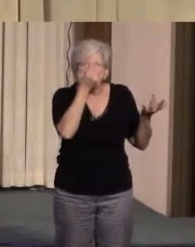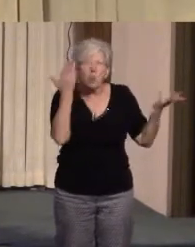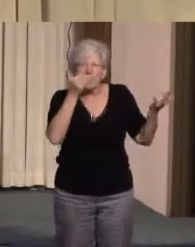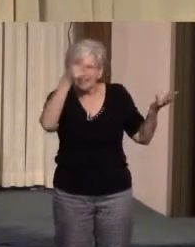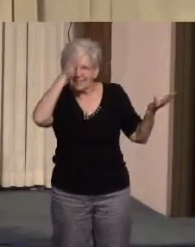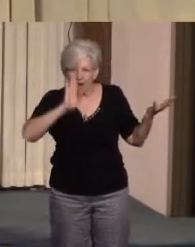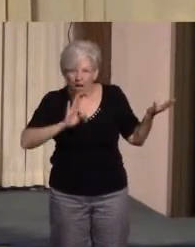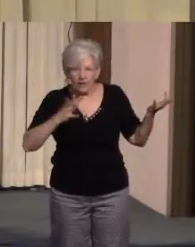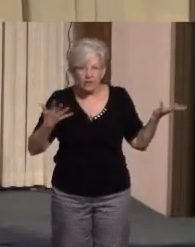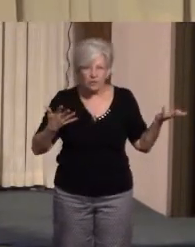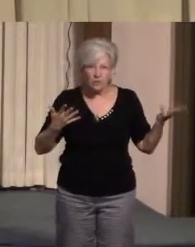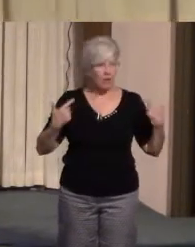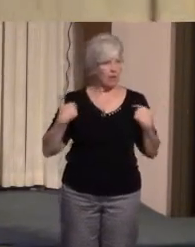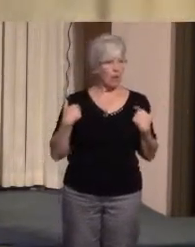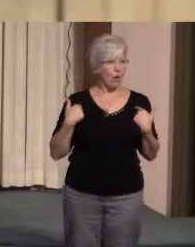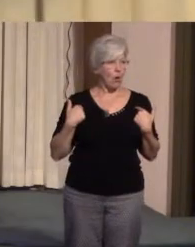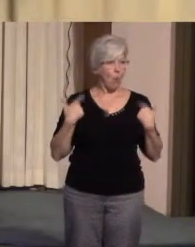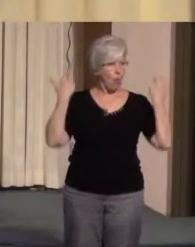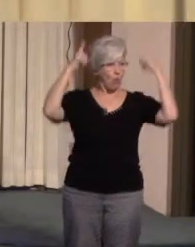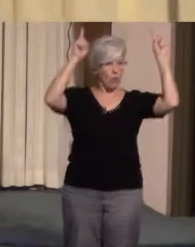what works for me.